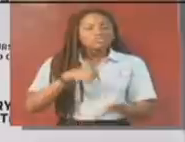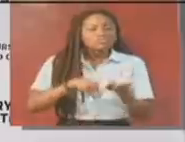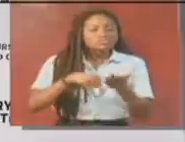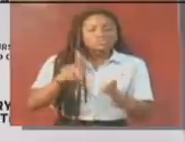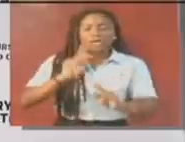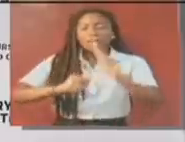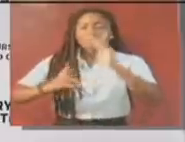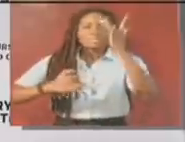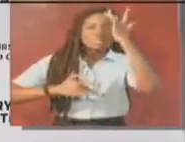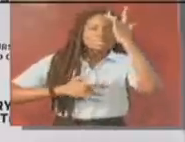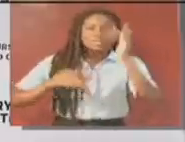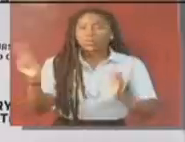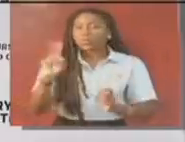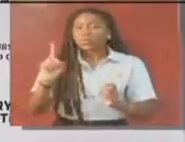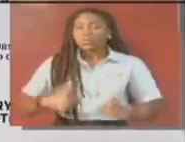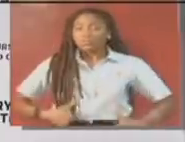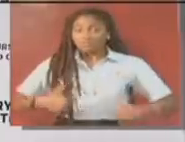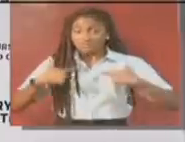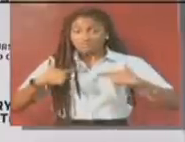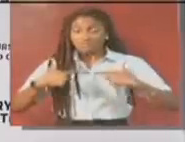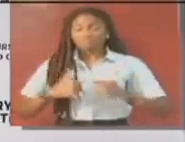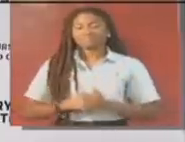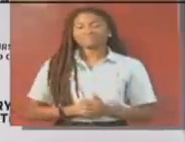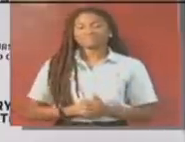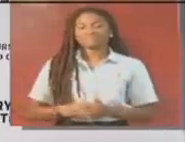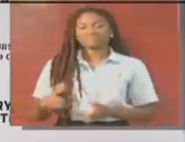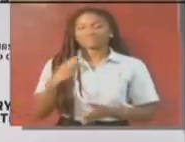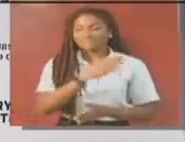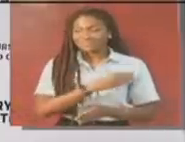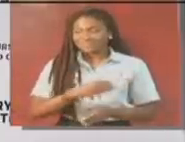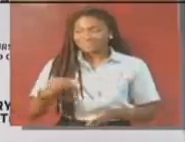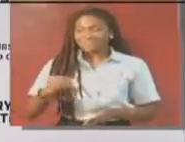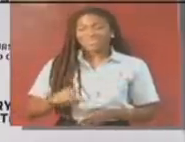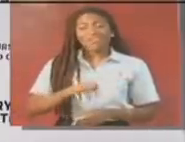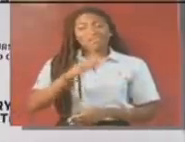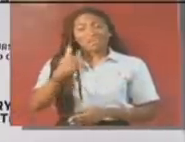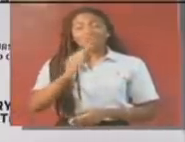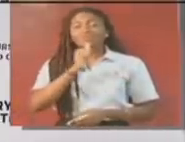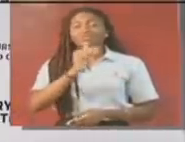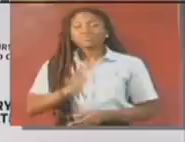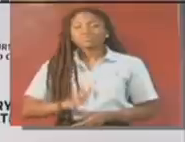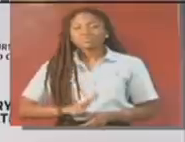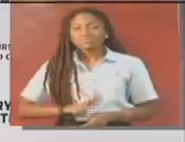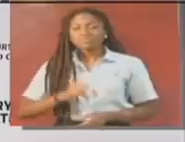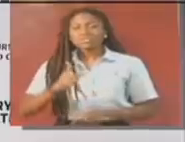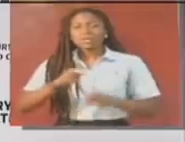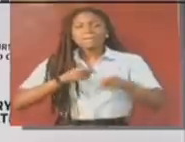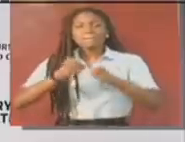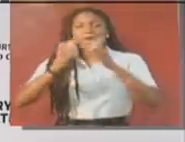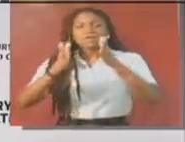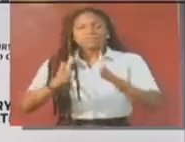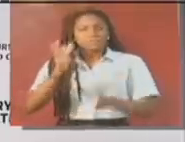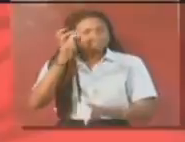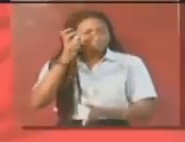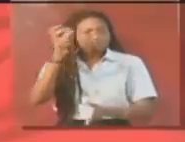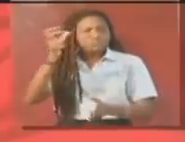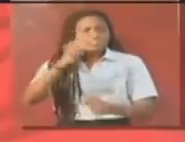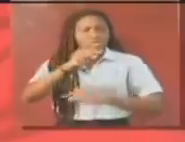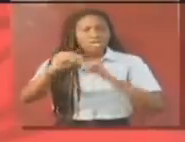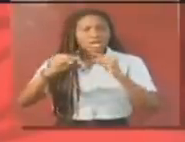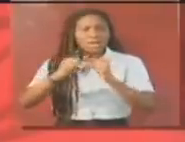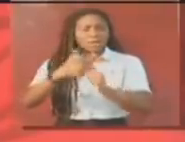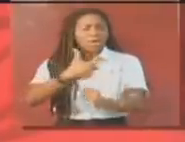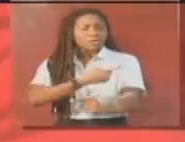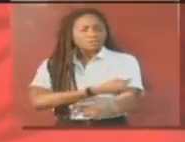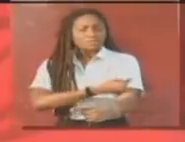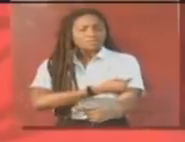Division; Nurse Grace Sukchan, Manager, Expanded Program on Immunization; and Dr.